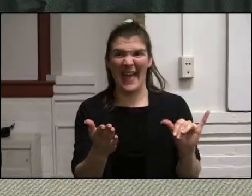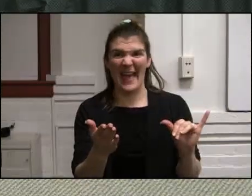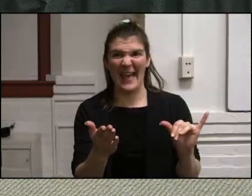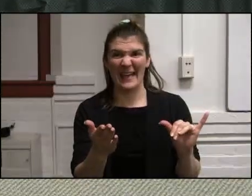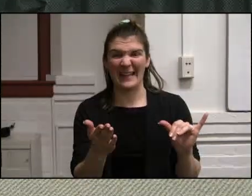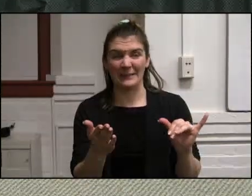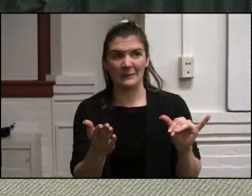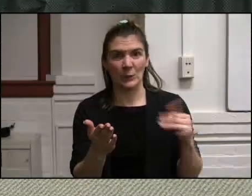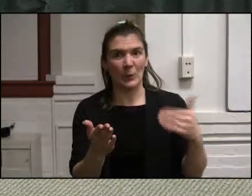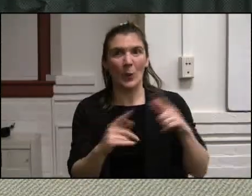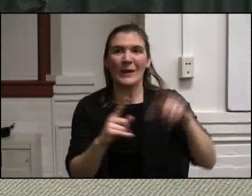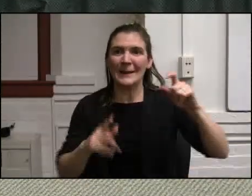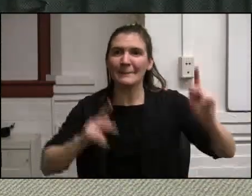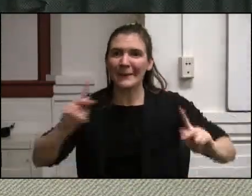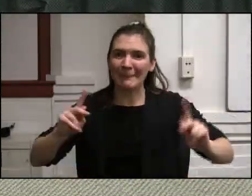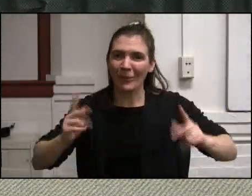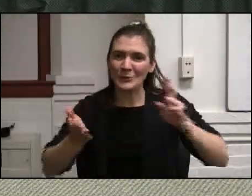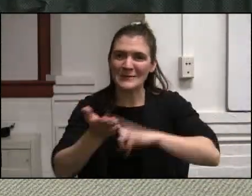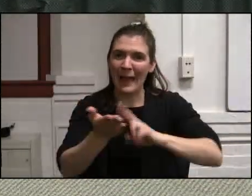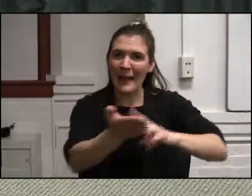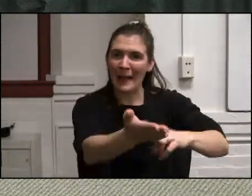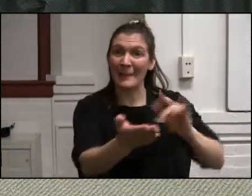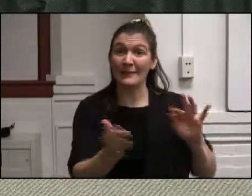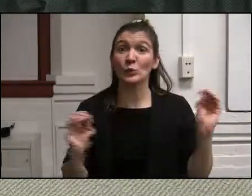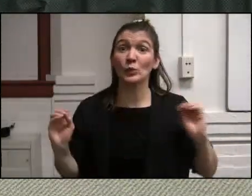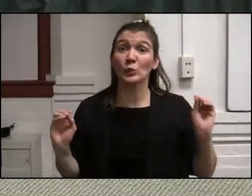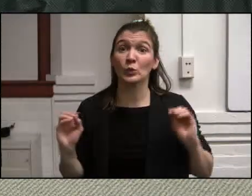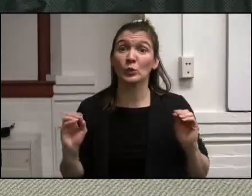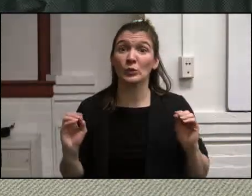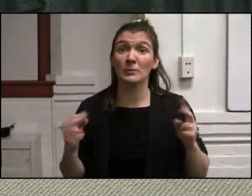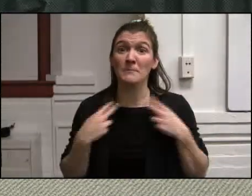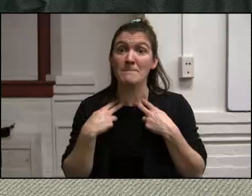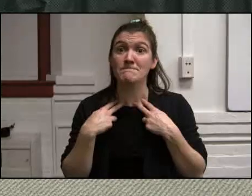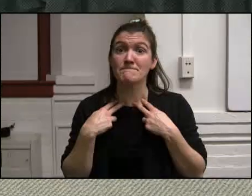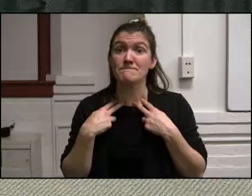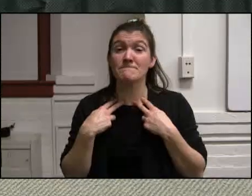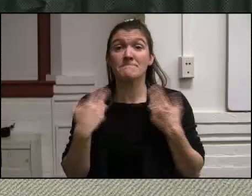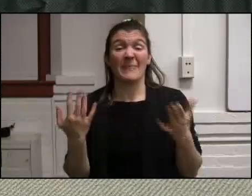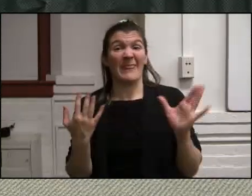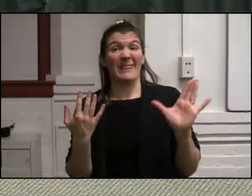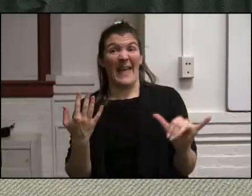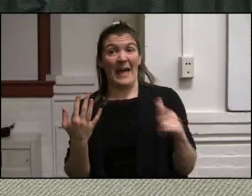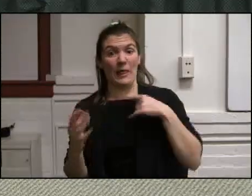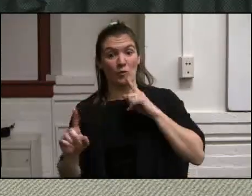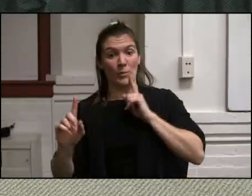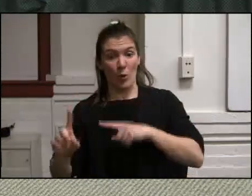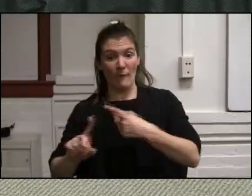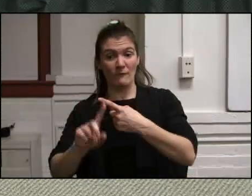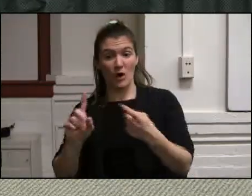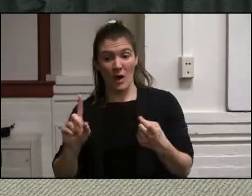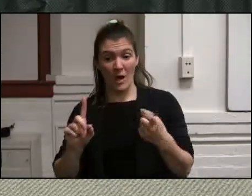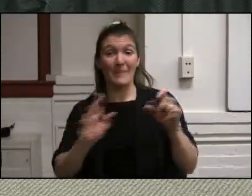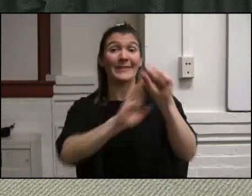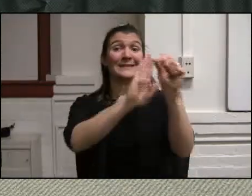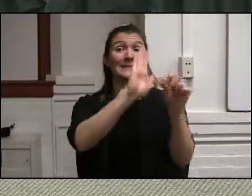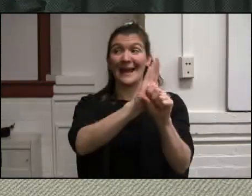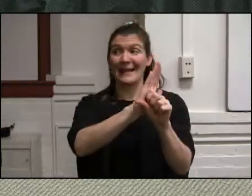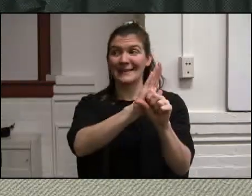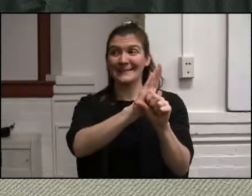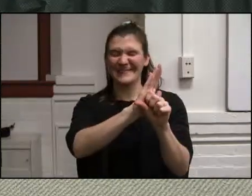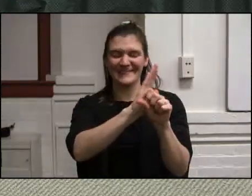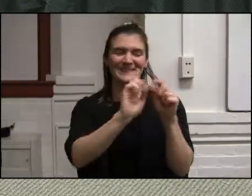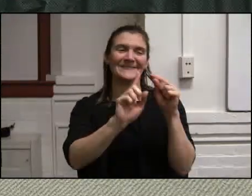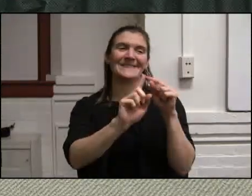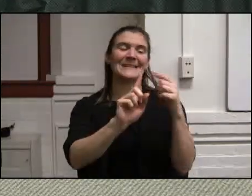long period of time. Yeah, exactly. It could be for a really long period of time. And in the report from the state,